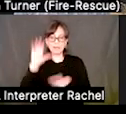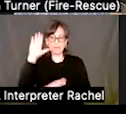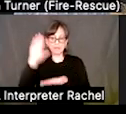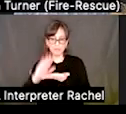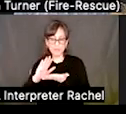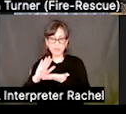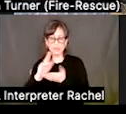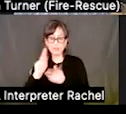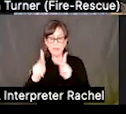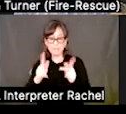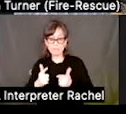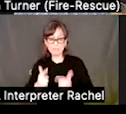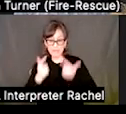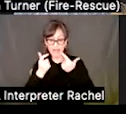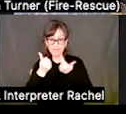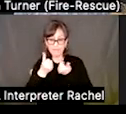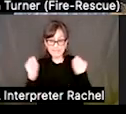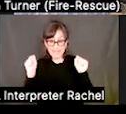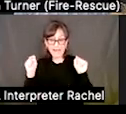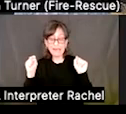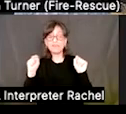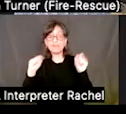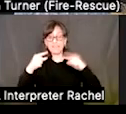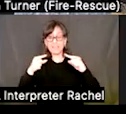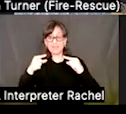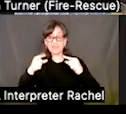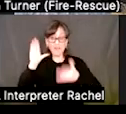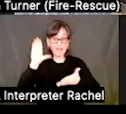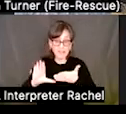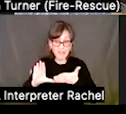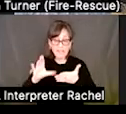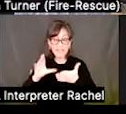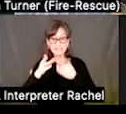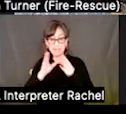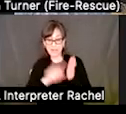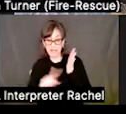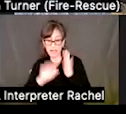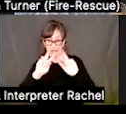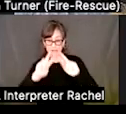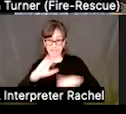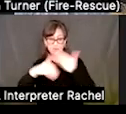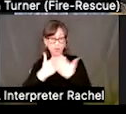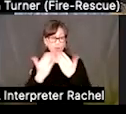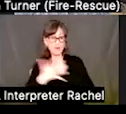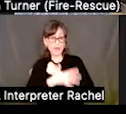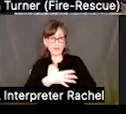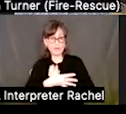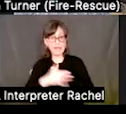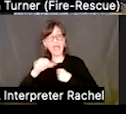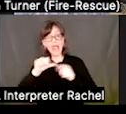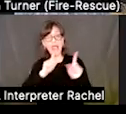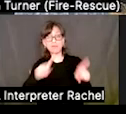people, reduce further injuries, get a countywide assessment, make sure we can respond to the other emergencies that continue to